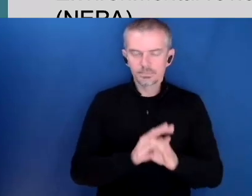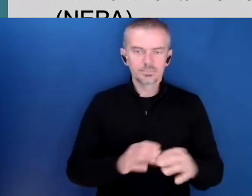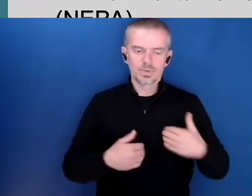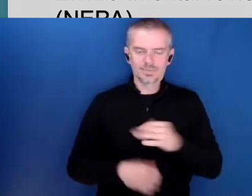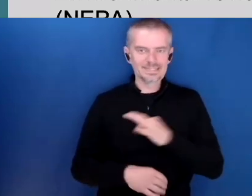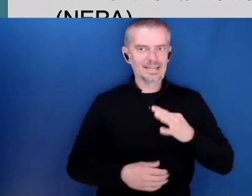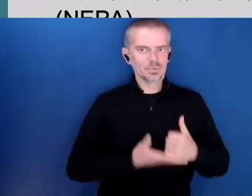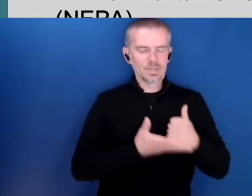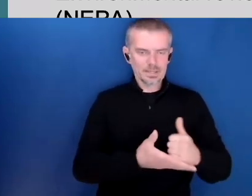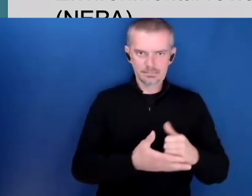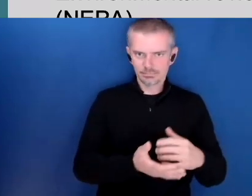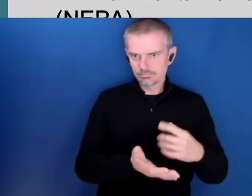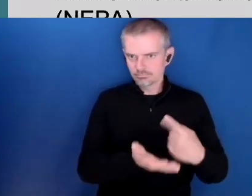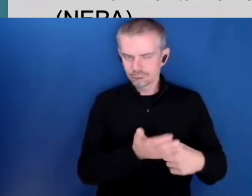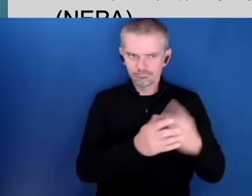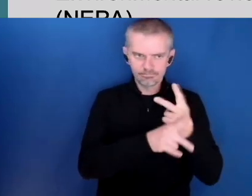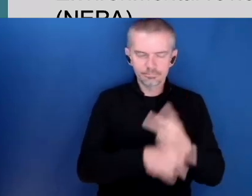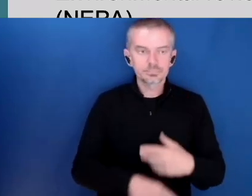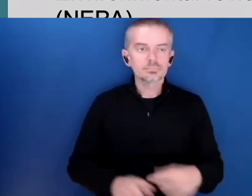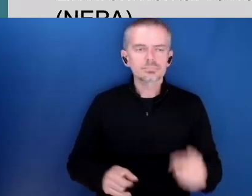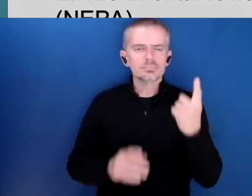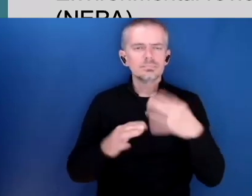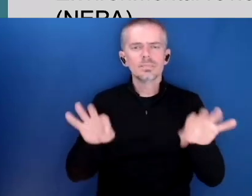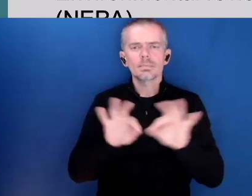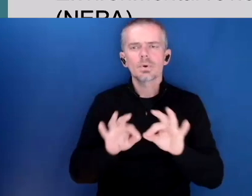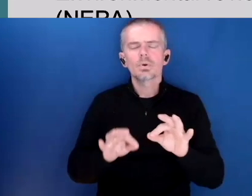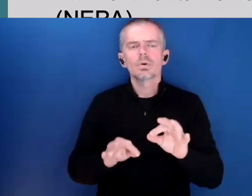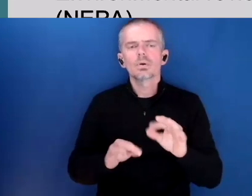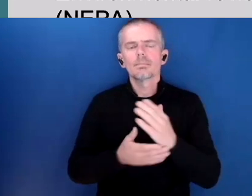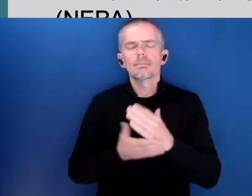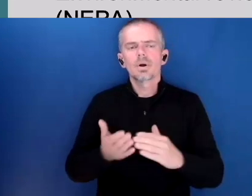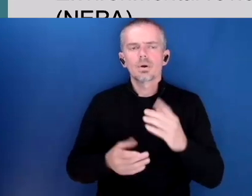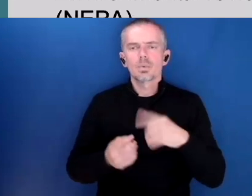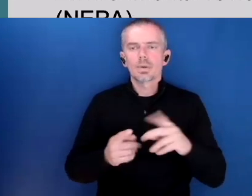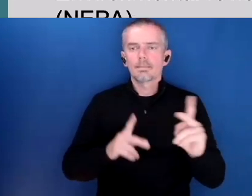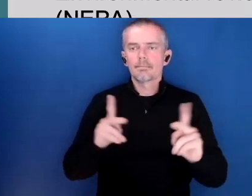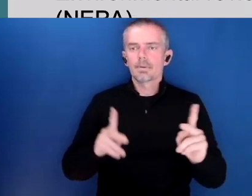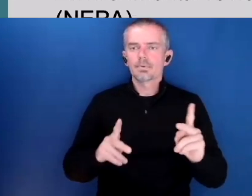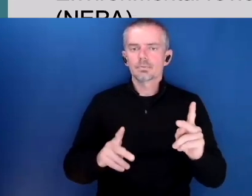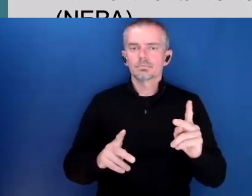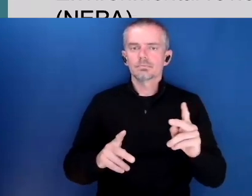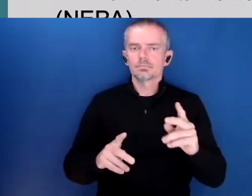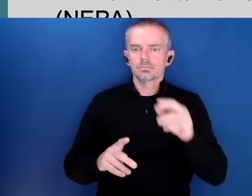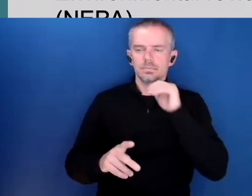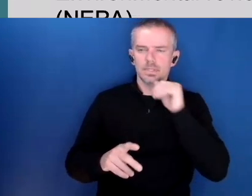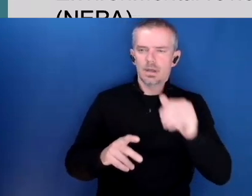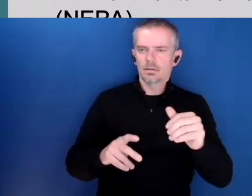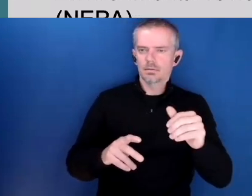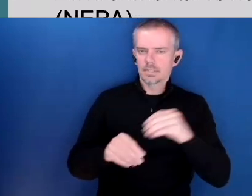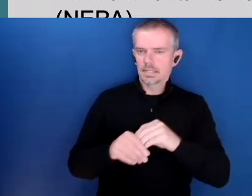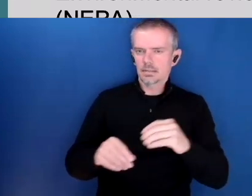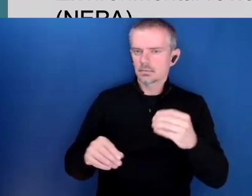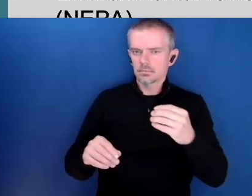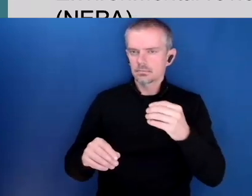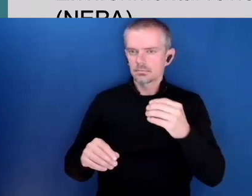delve deeper. But an important aspect when folks are working outside of an established grant program like Wood Innovations